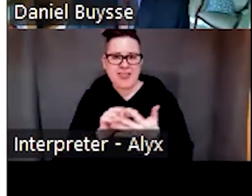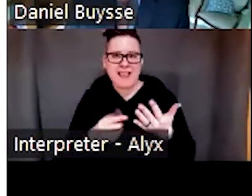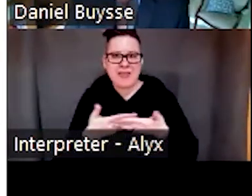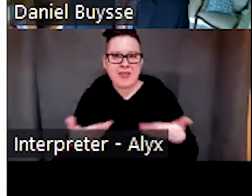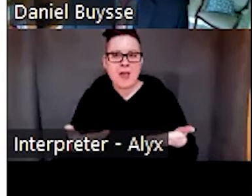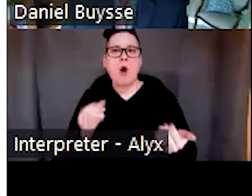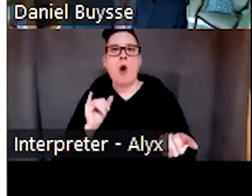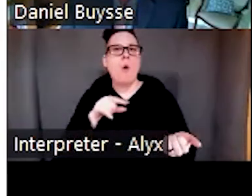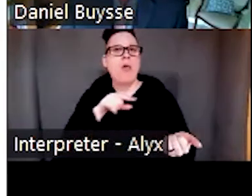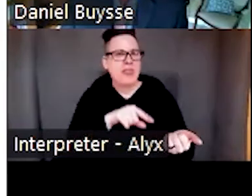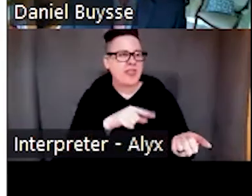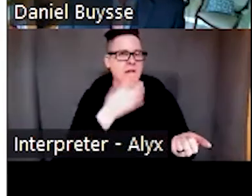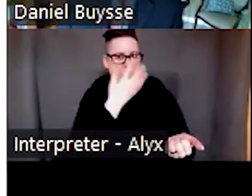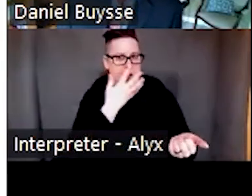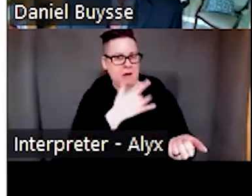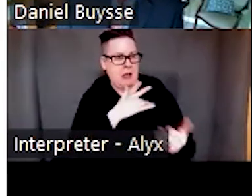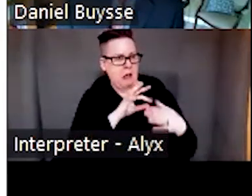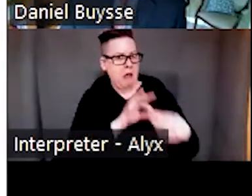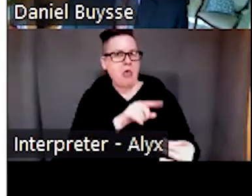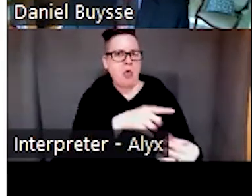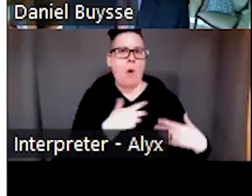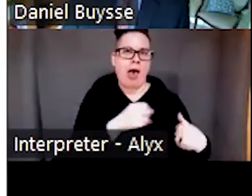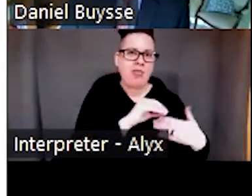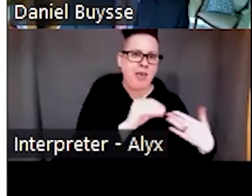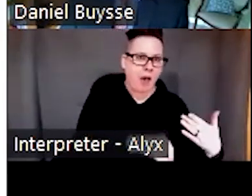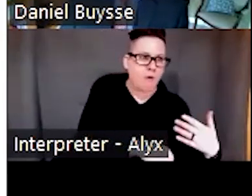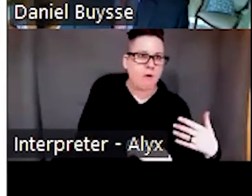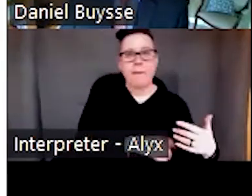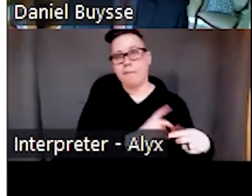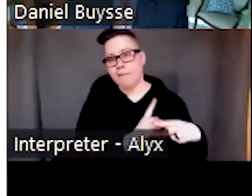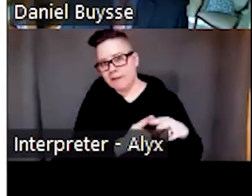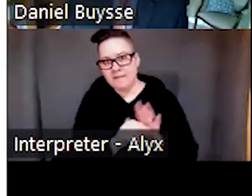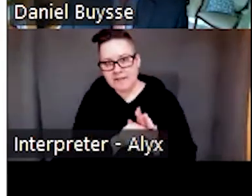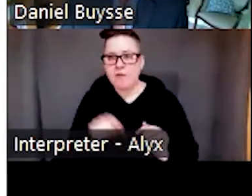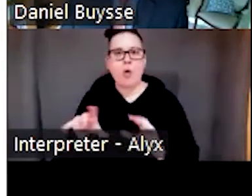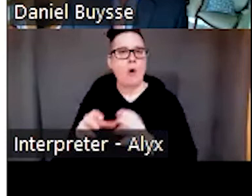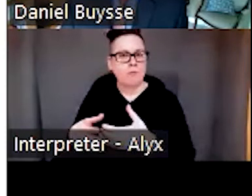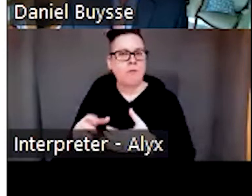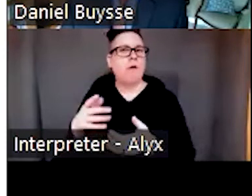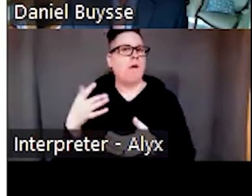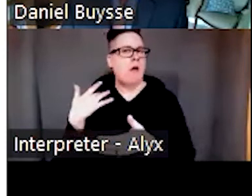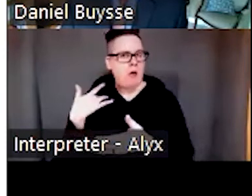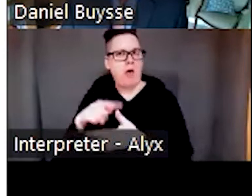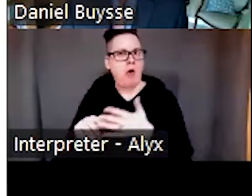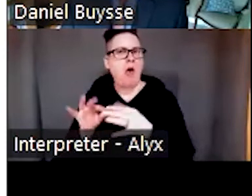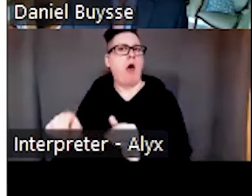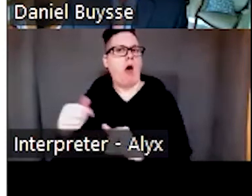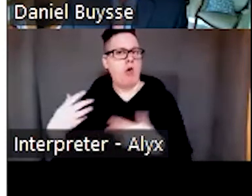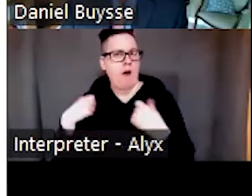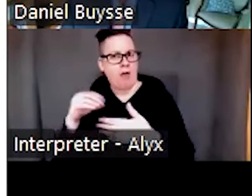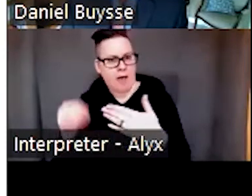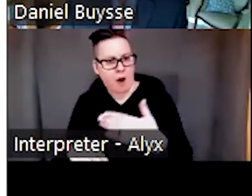associated with health outcomes, either positive or negative. Now, again, cluster and factor analyses have